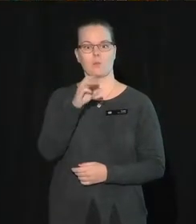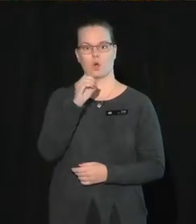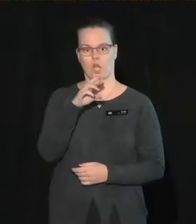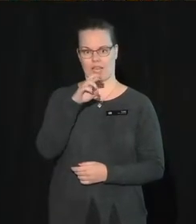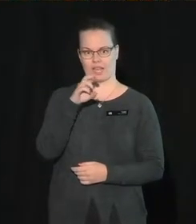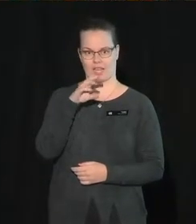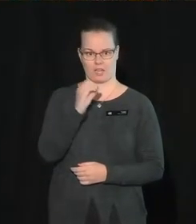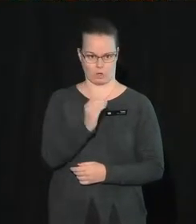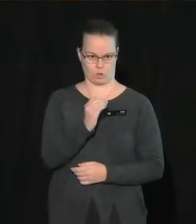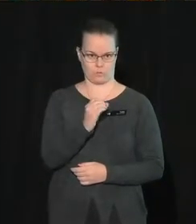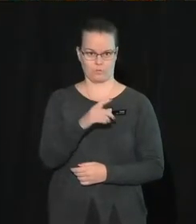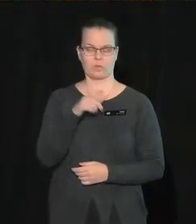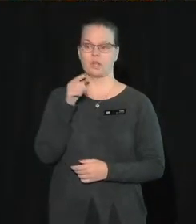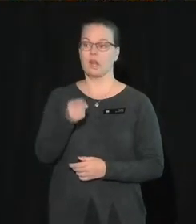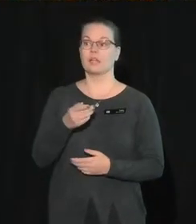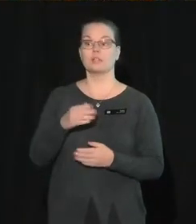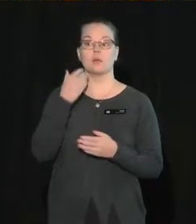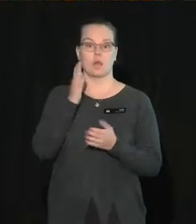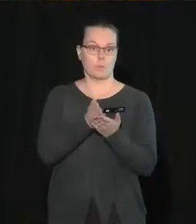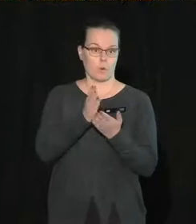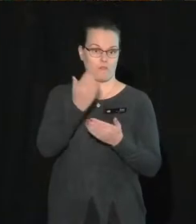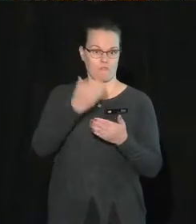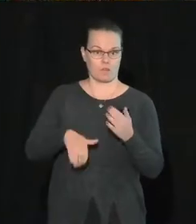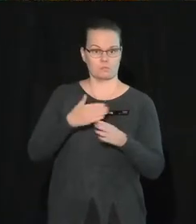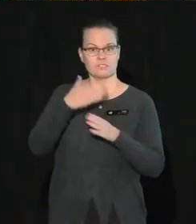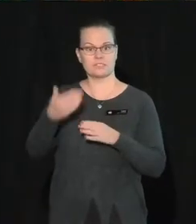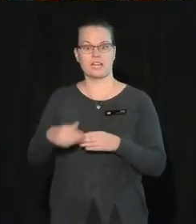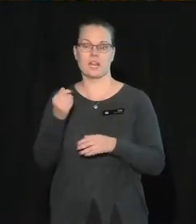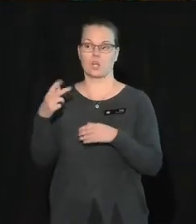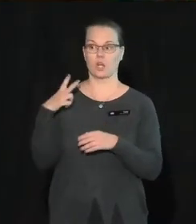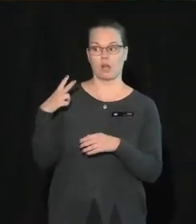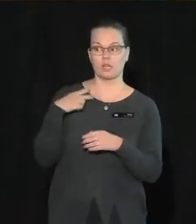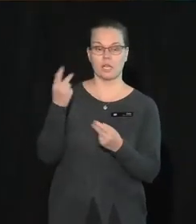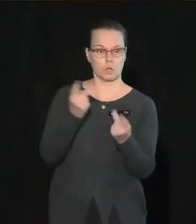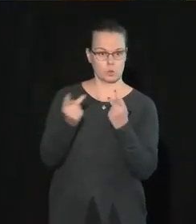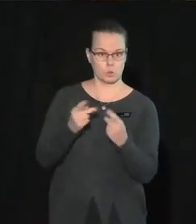end, there is time for questions and comments. Please welcome.